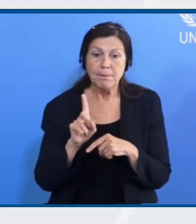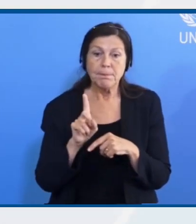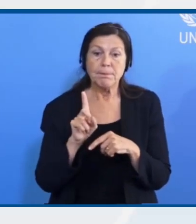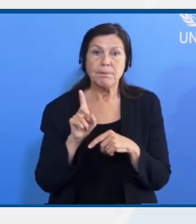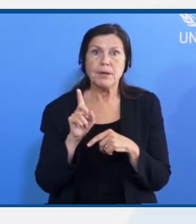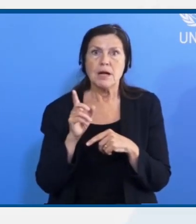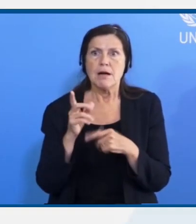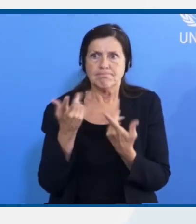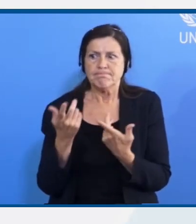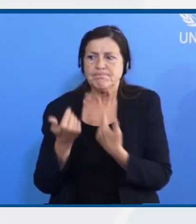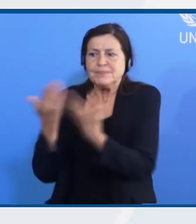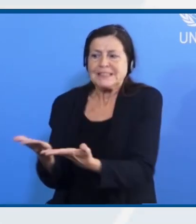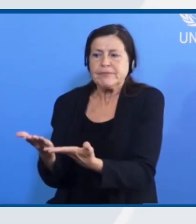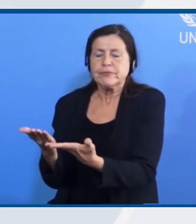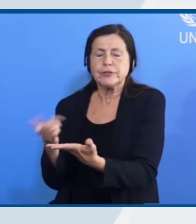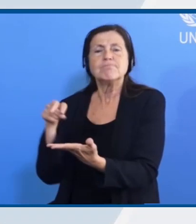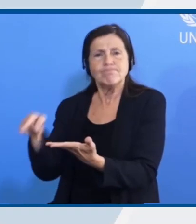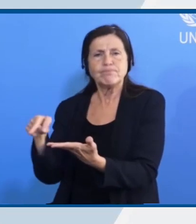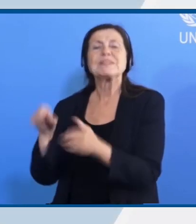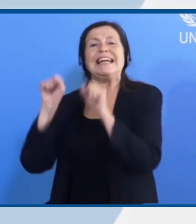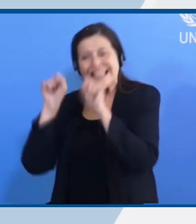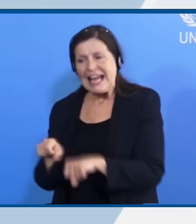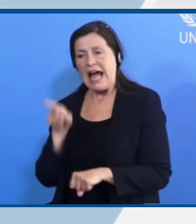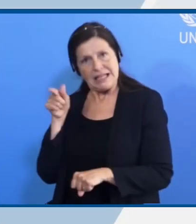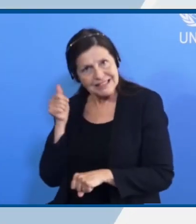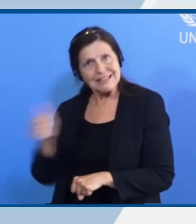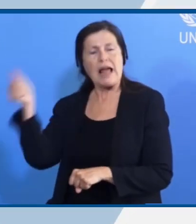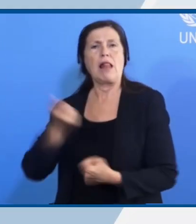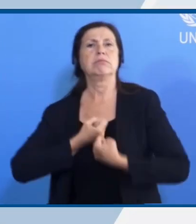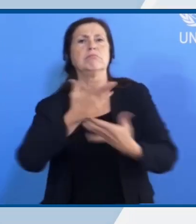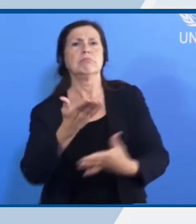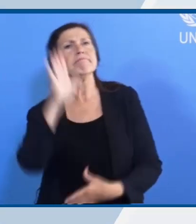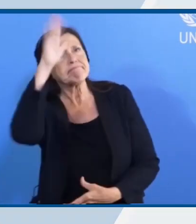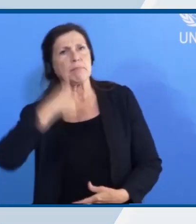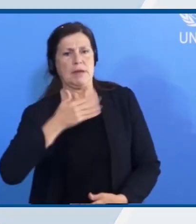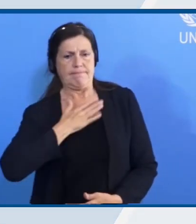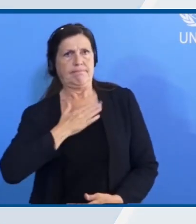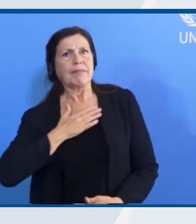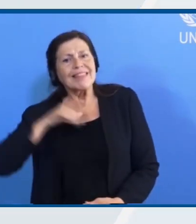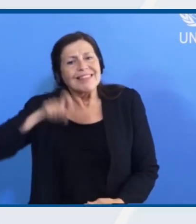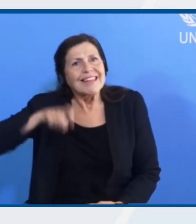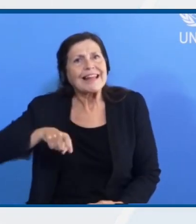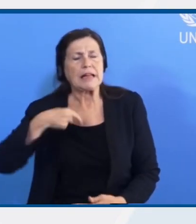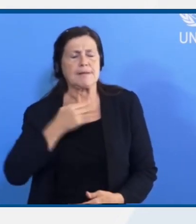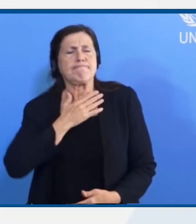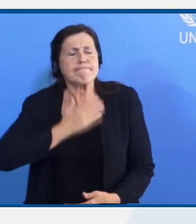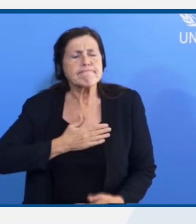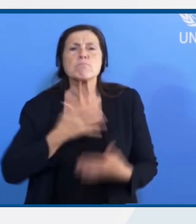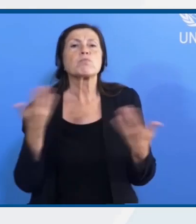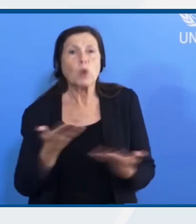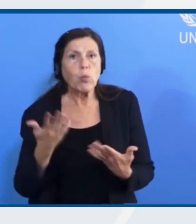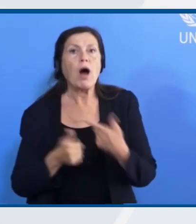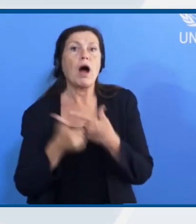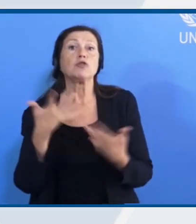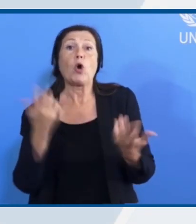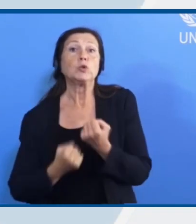the possibility to them to express their needs and to ask for support, for the support of the